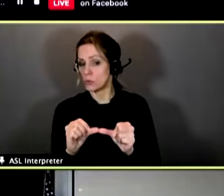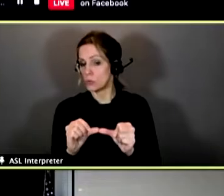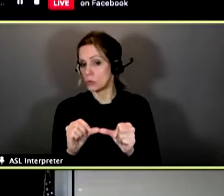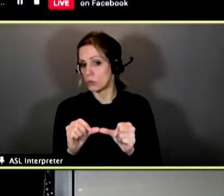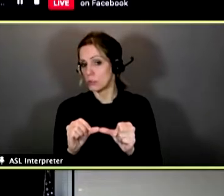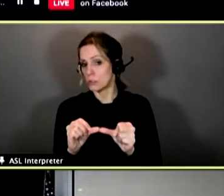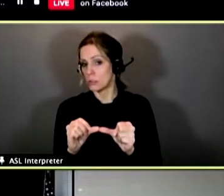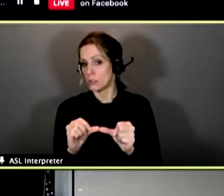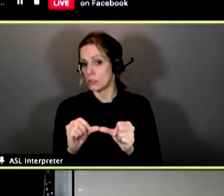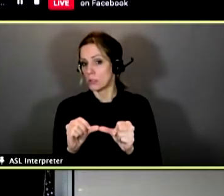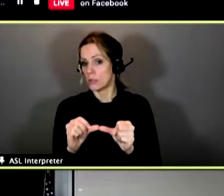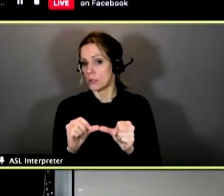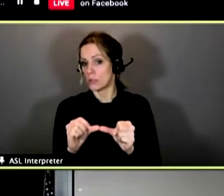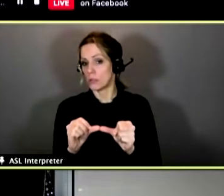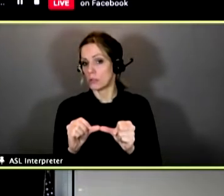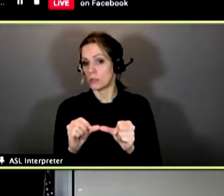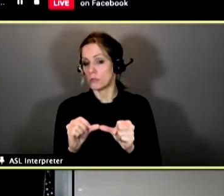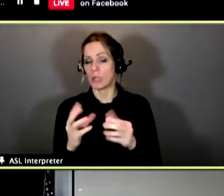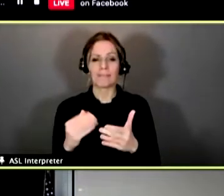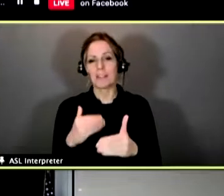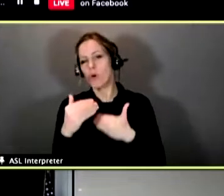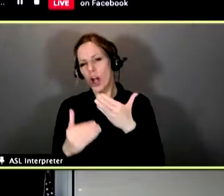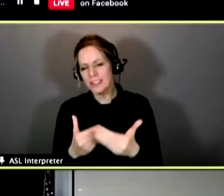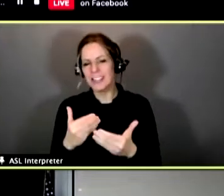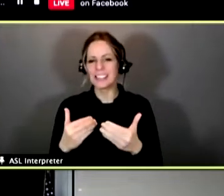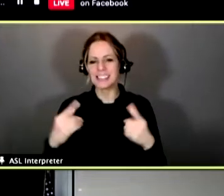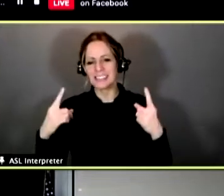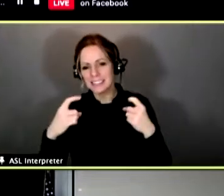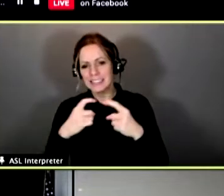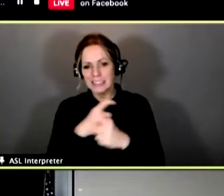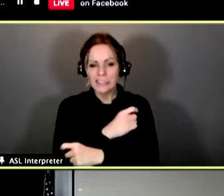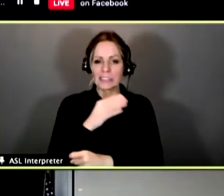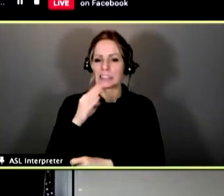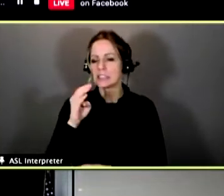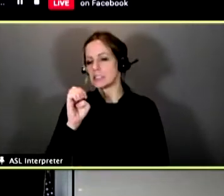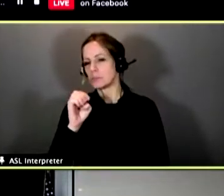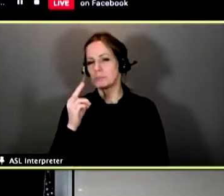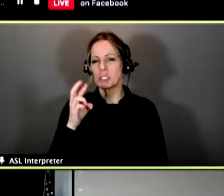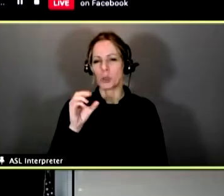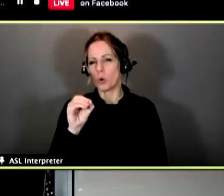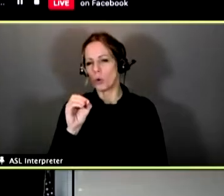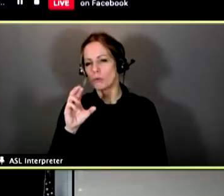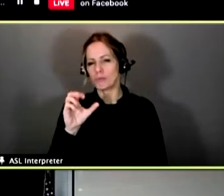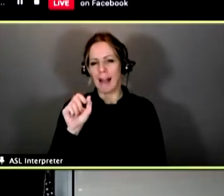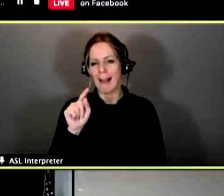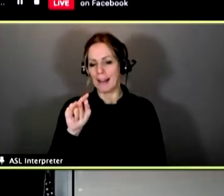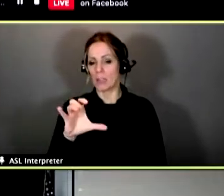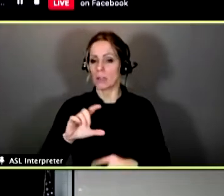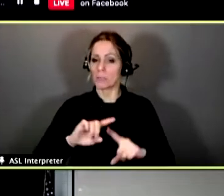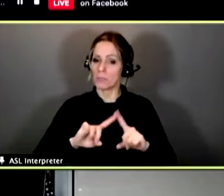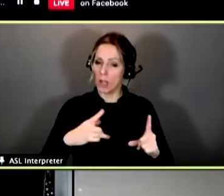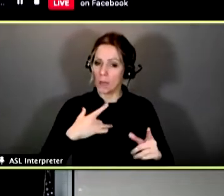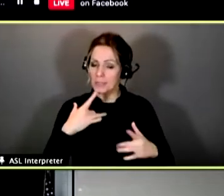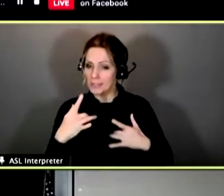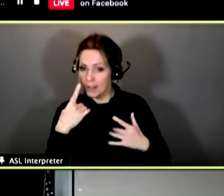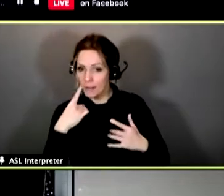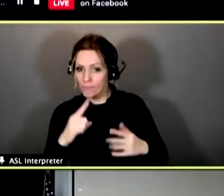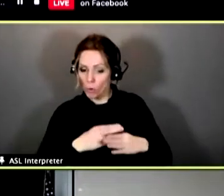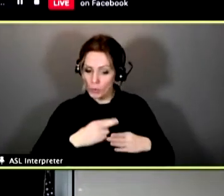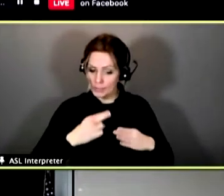a process that can be bureaucratic. So I'm looking forward to seeing results there. As I said, I'm a member of the Hispanic community. I'm